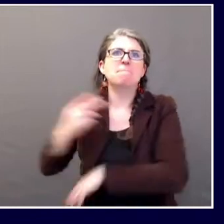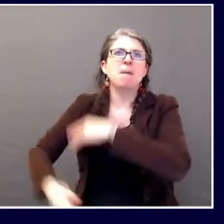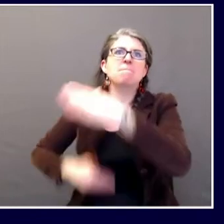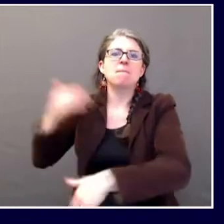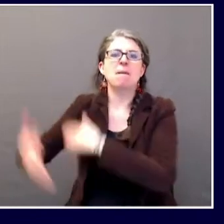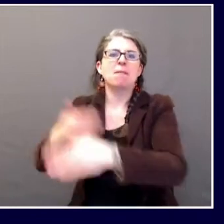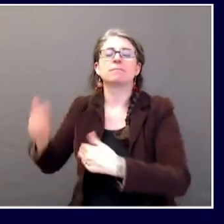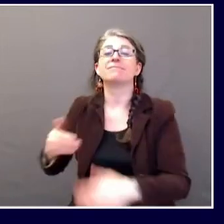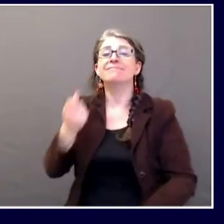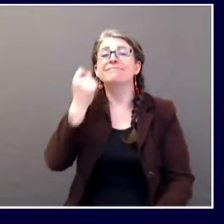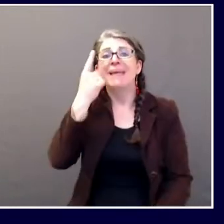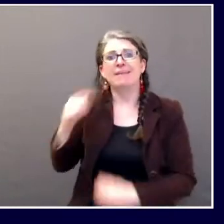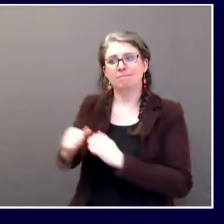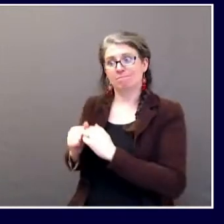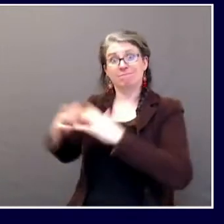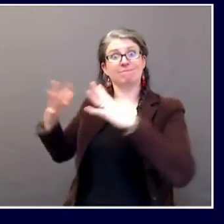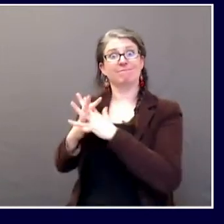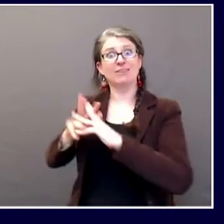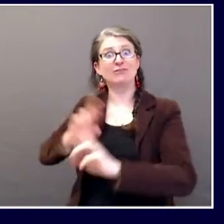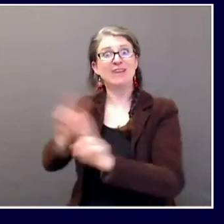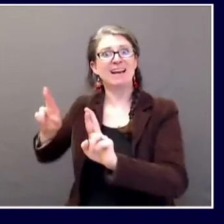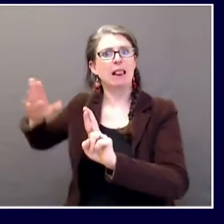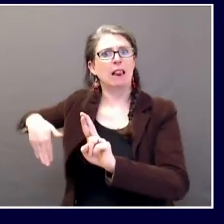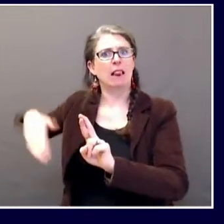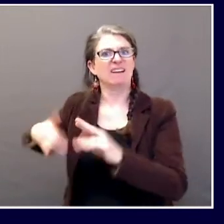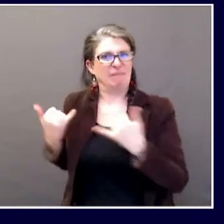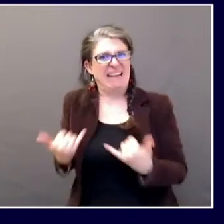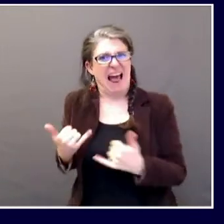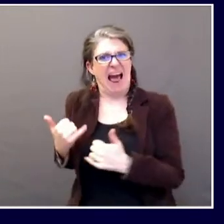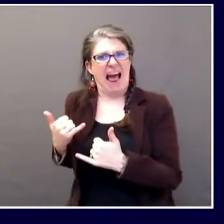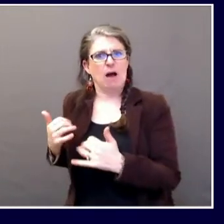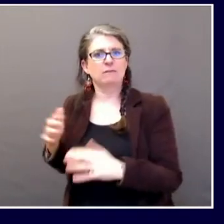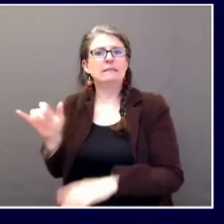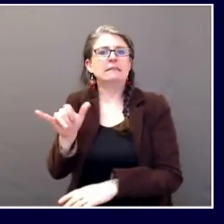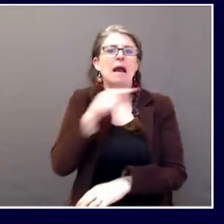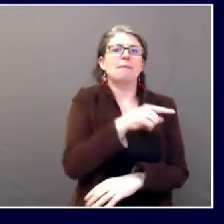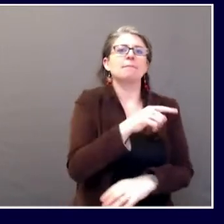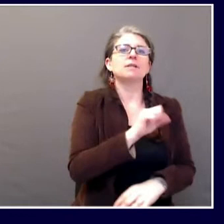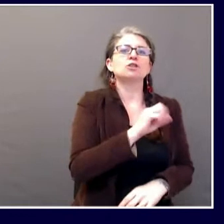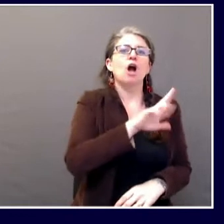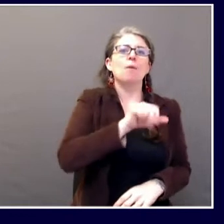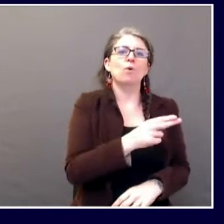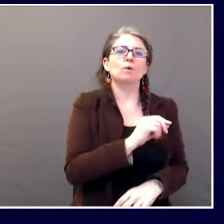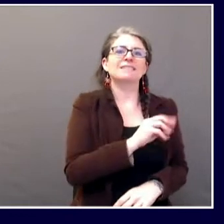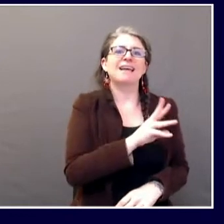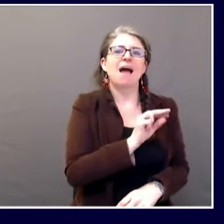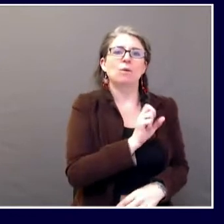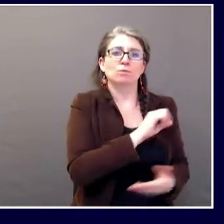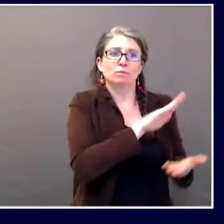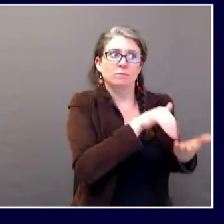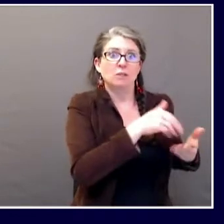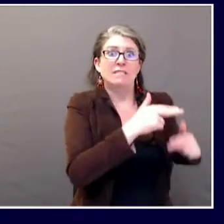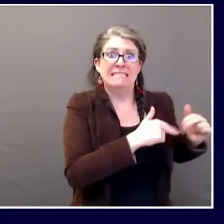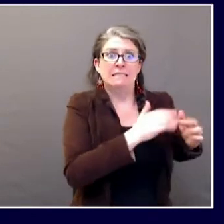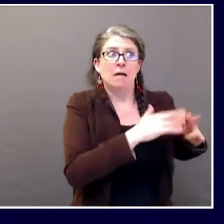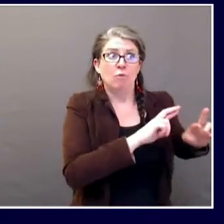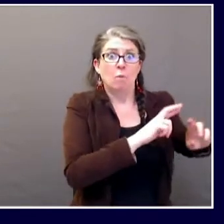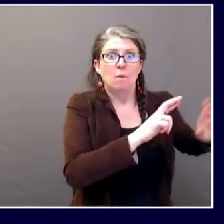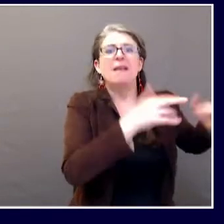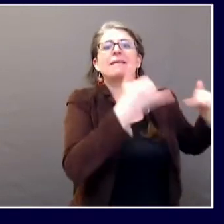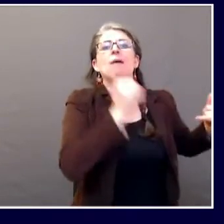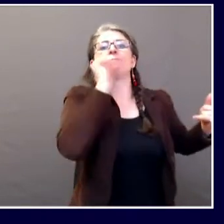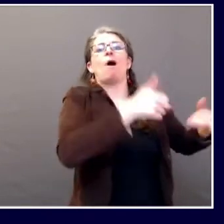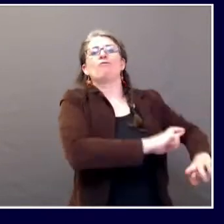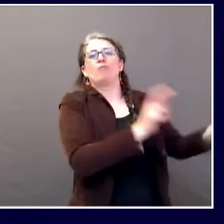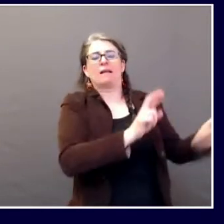we fully recognize that there needs to be both more vaccine as well as more opportunities for vaccination within York